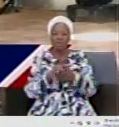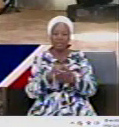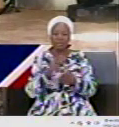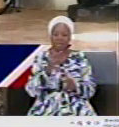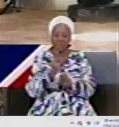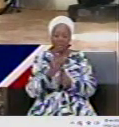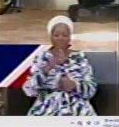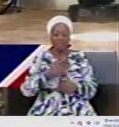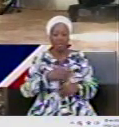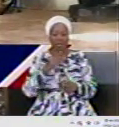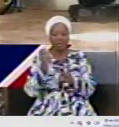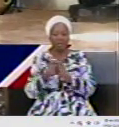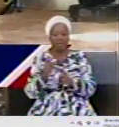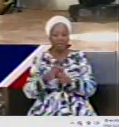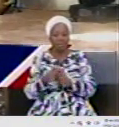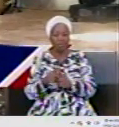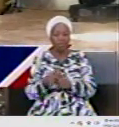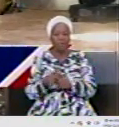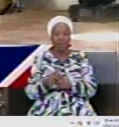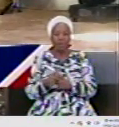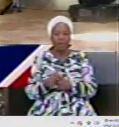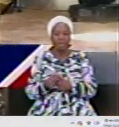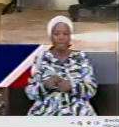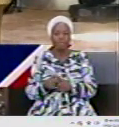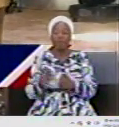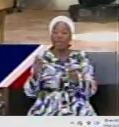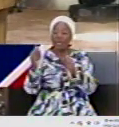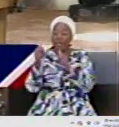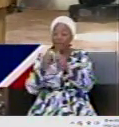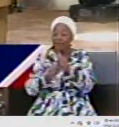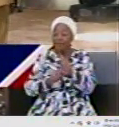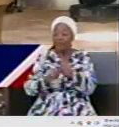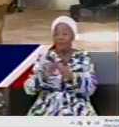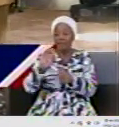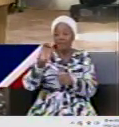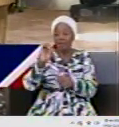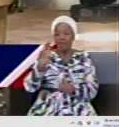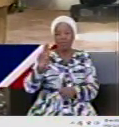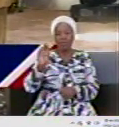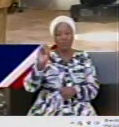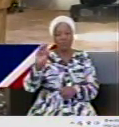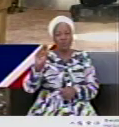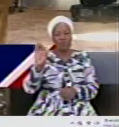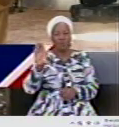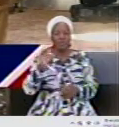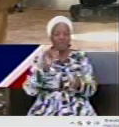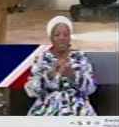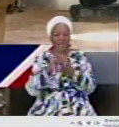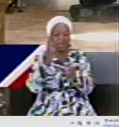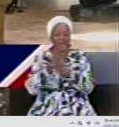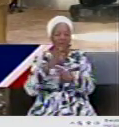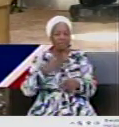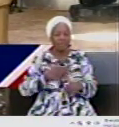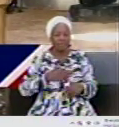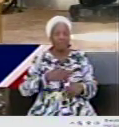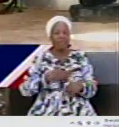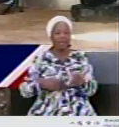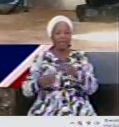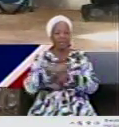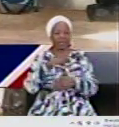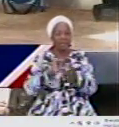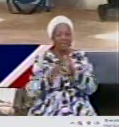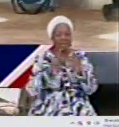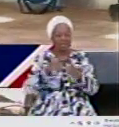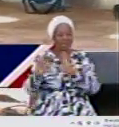no. That keep my Sabbaths and choose the things that please me. Thus says